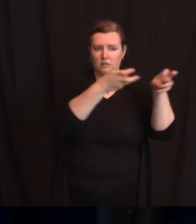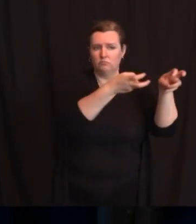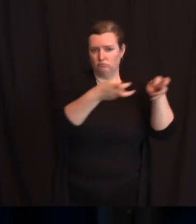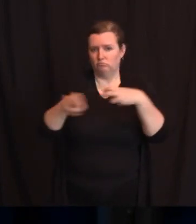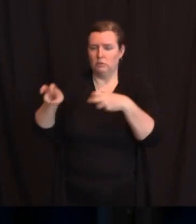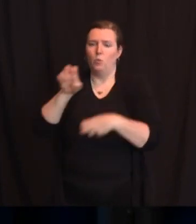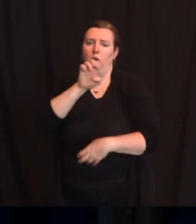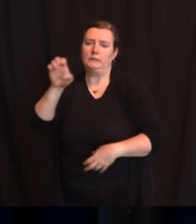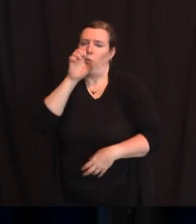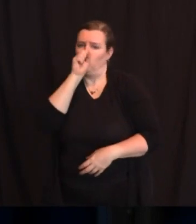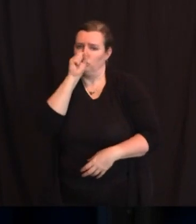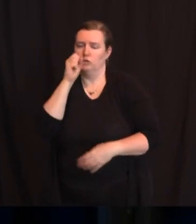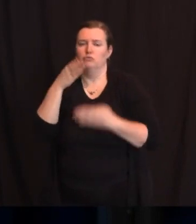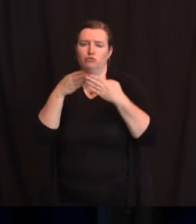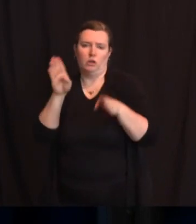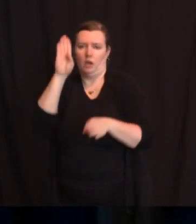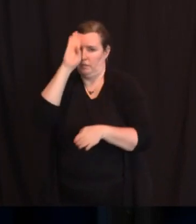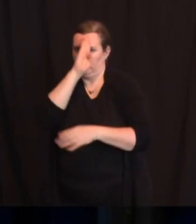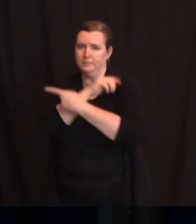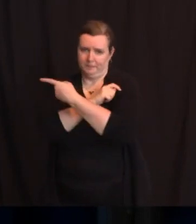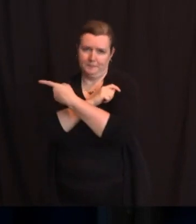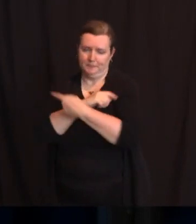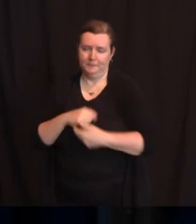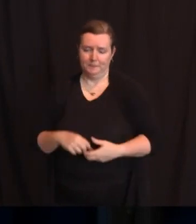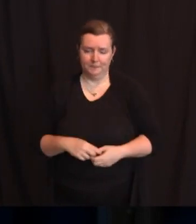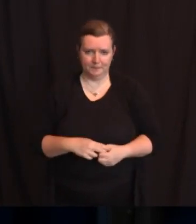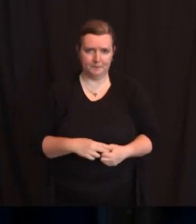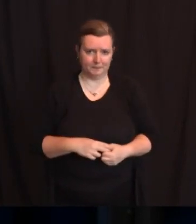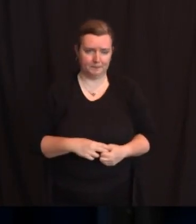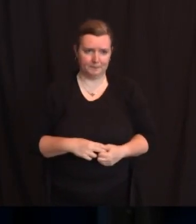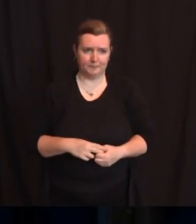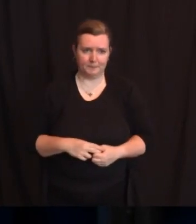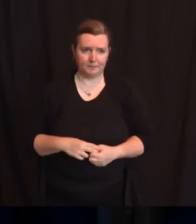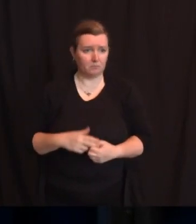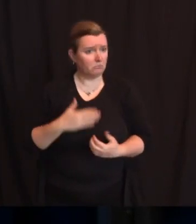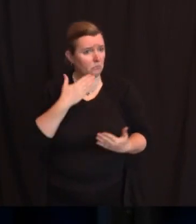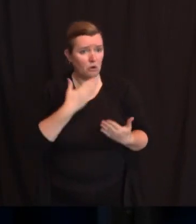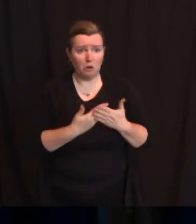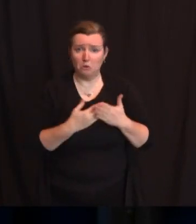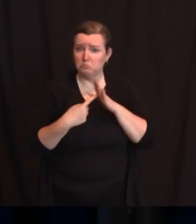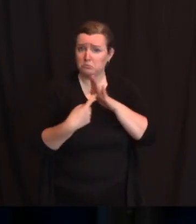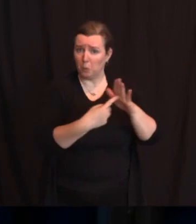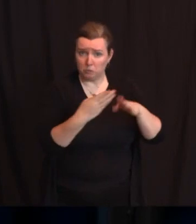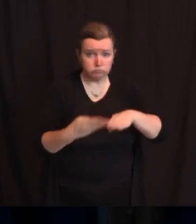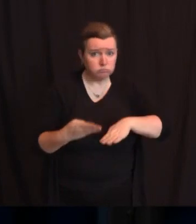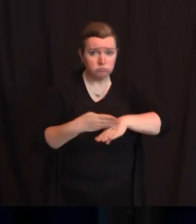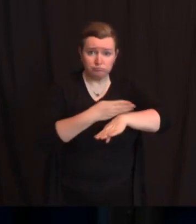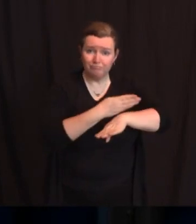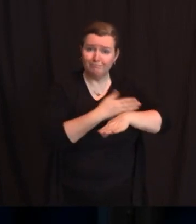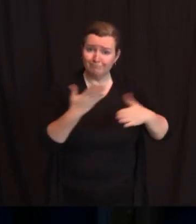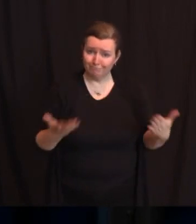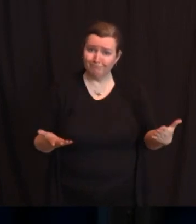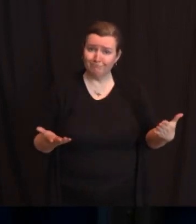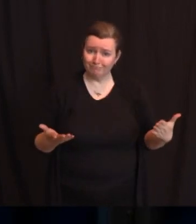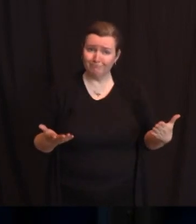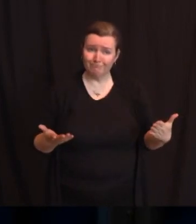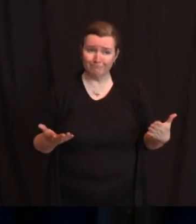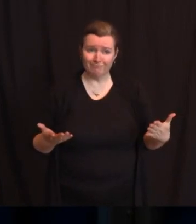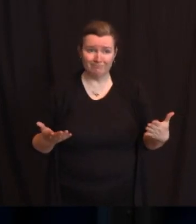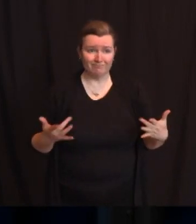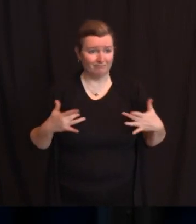Army Corps, which I think is a good indication and a step in the right direction. And we were certainly thrilled to have that